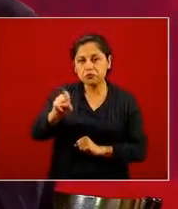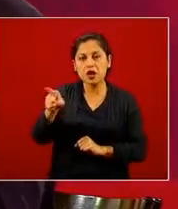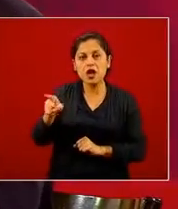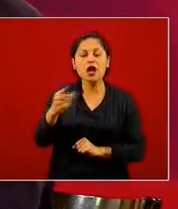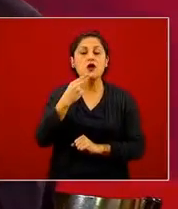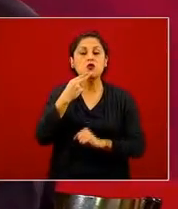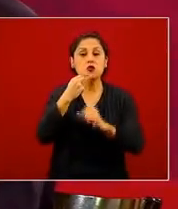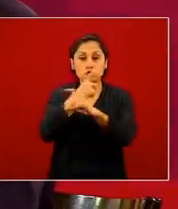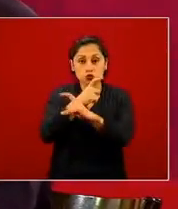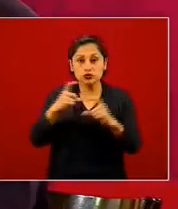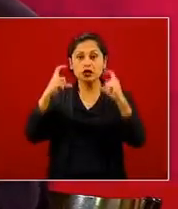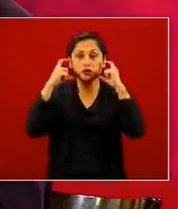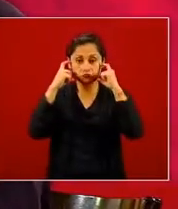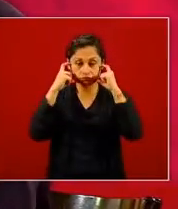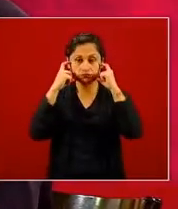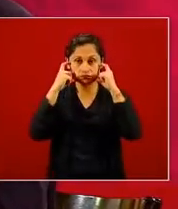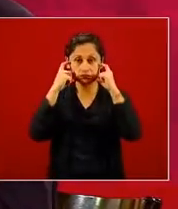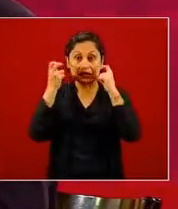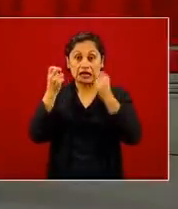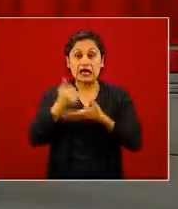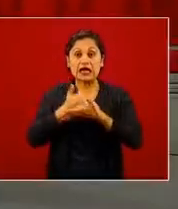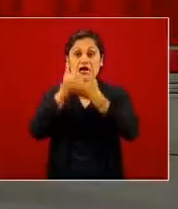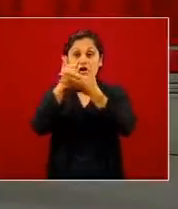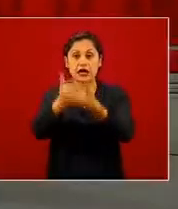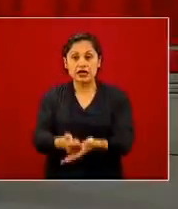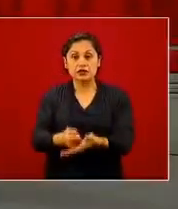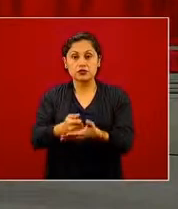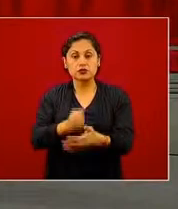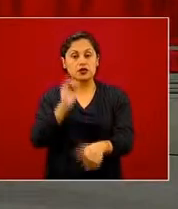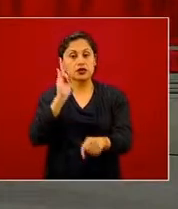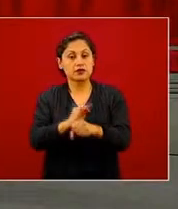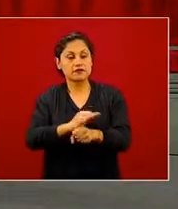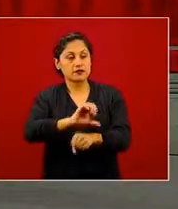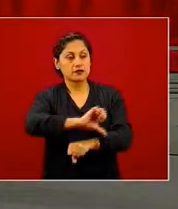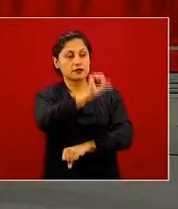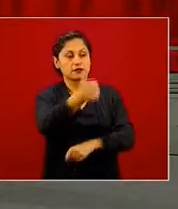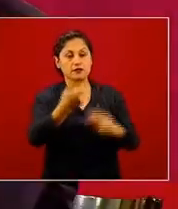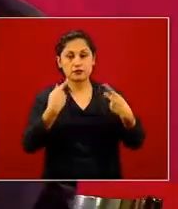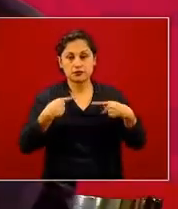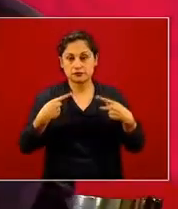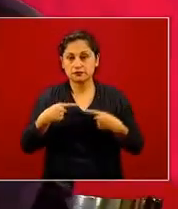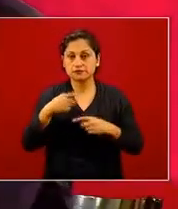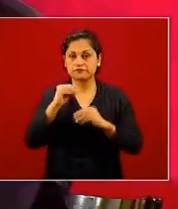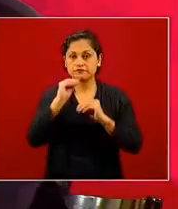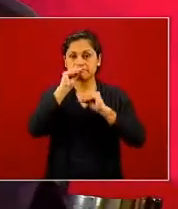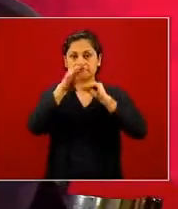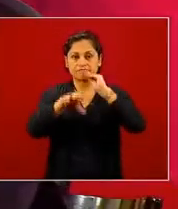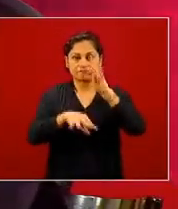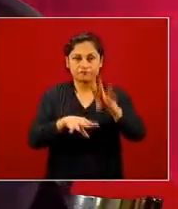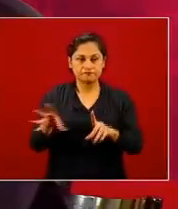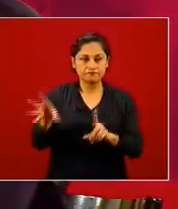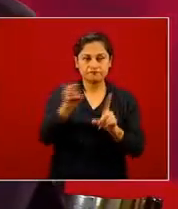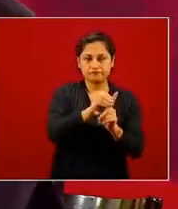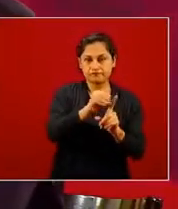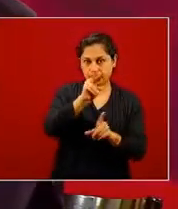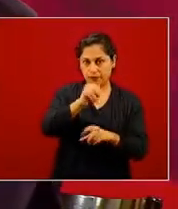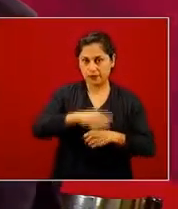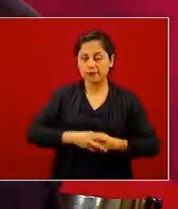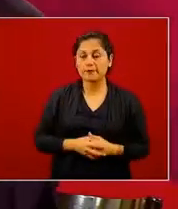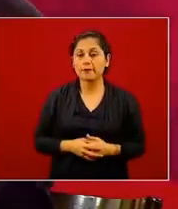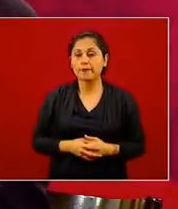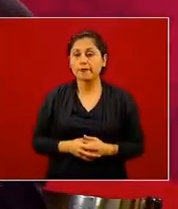confirmed with COVID wear it, because that means that this person who's wearing the mask, there will